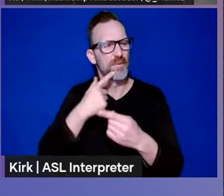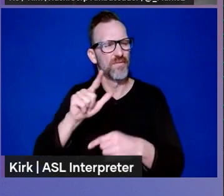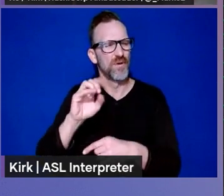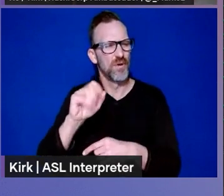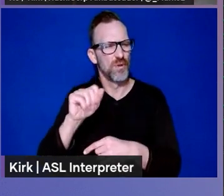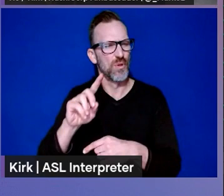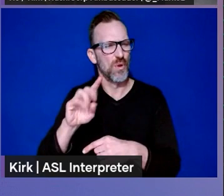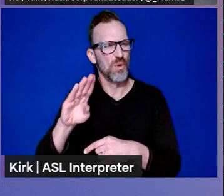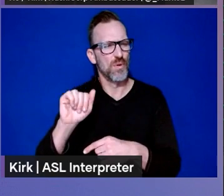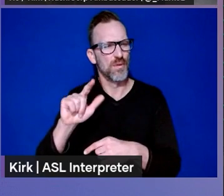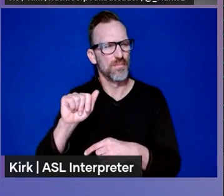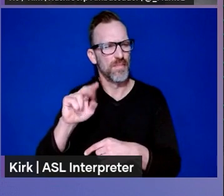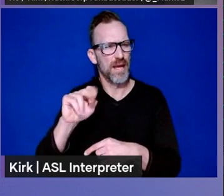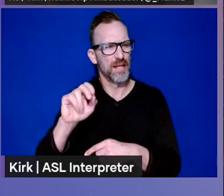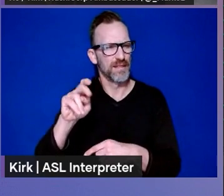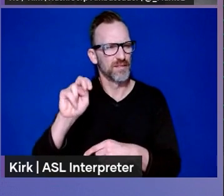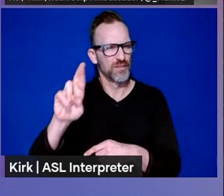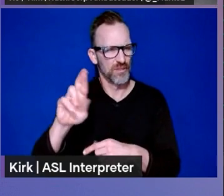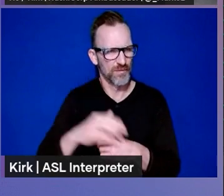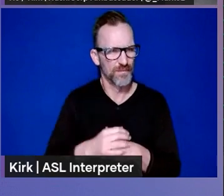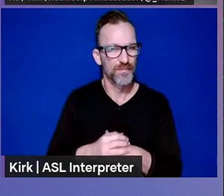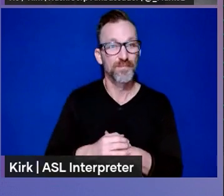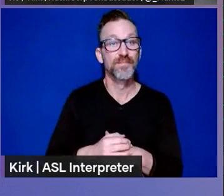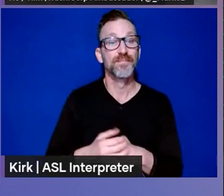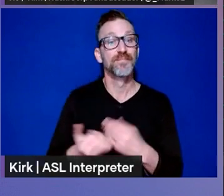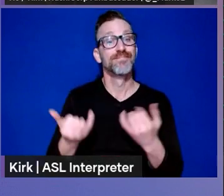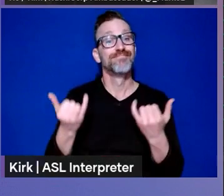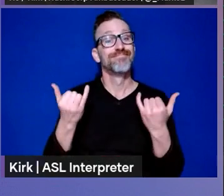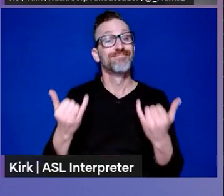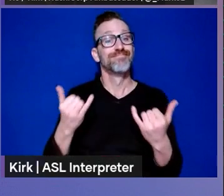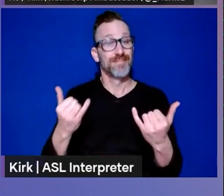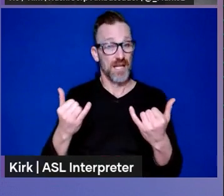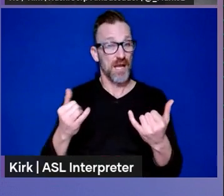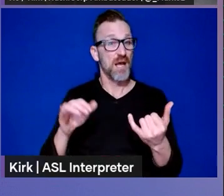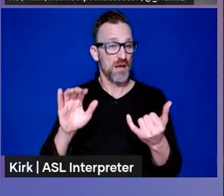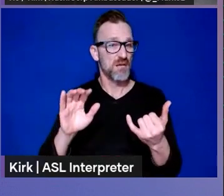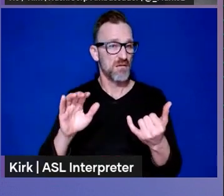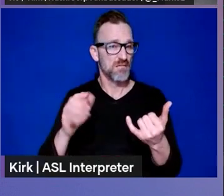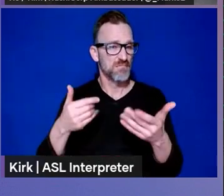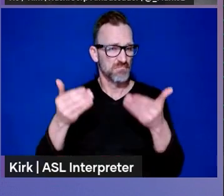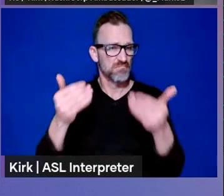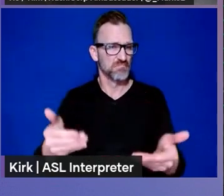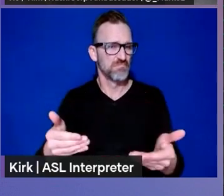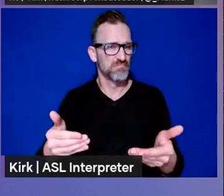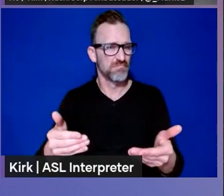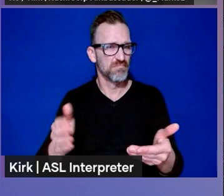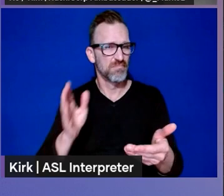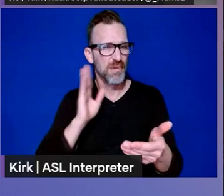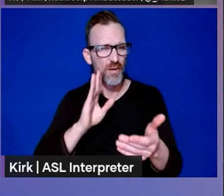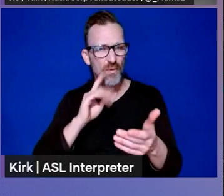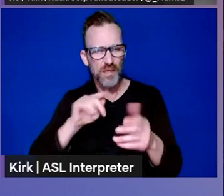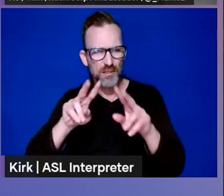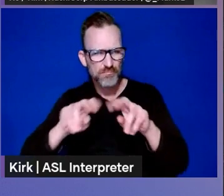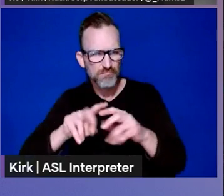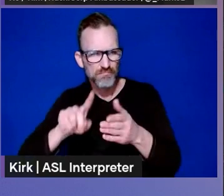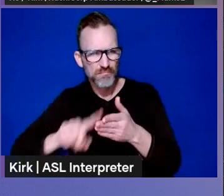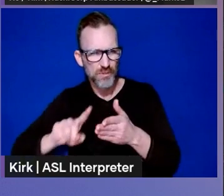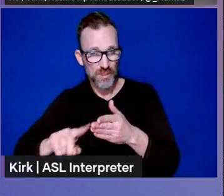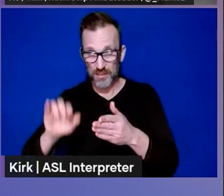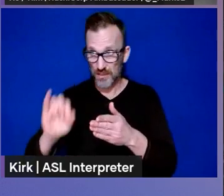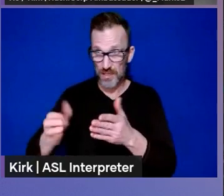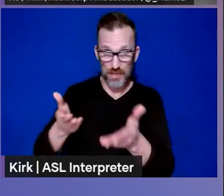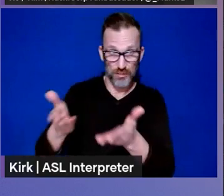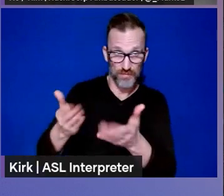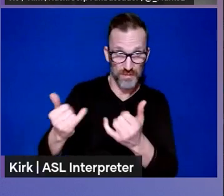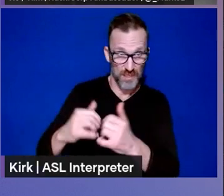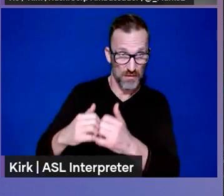So if we actually go ahead, I'm just going to quickly check if the service is up and running. So as you